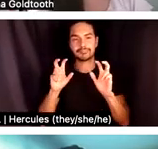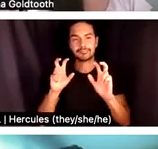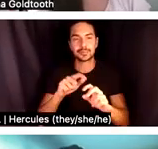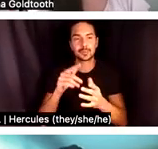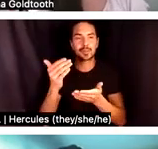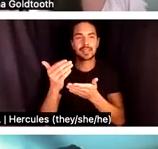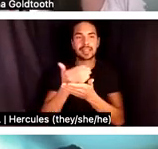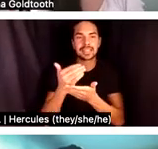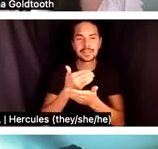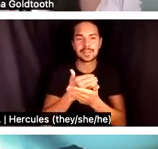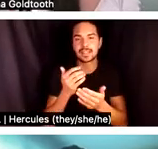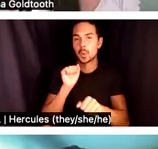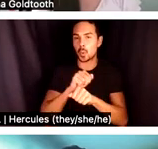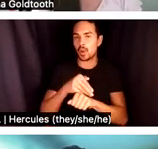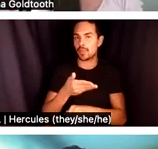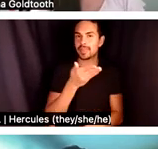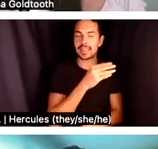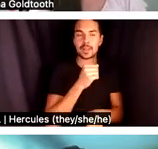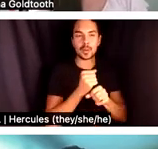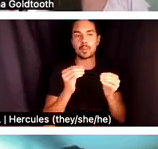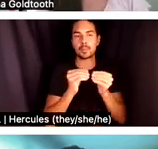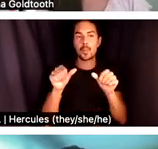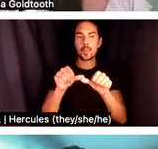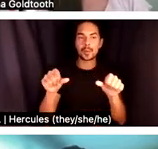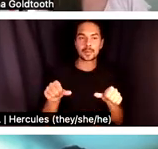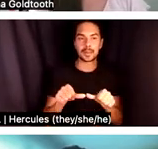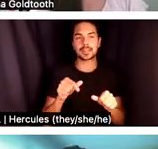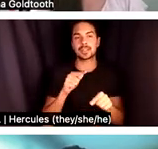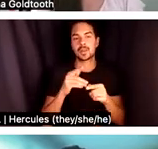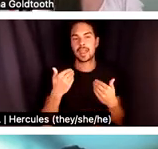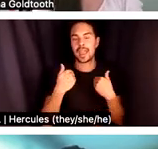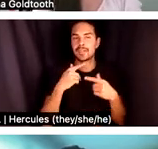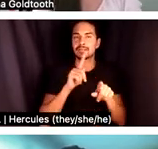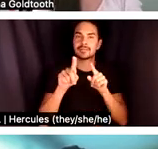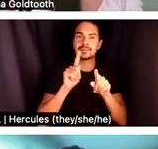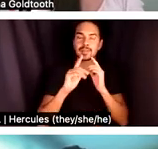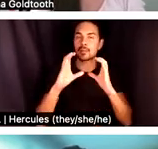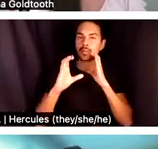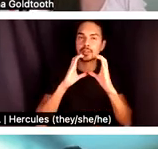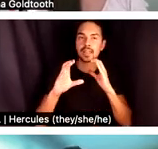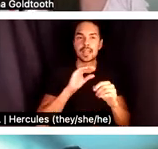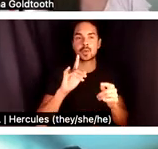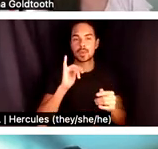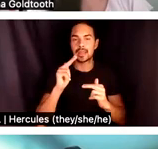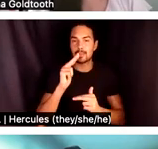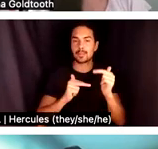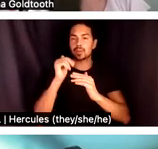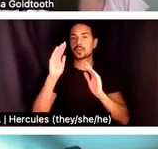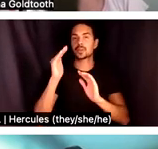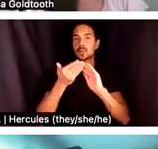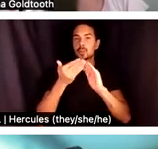collectively work on this and create more spaces to have these sorts of conversations and to really kind of build community within